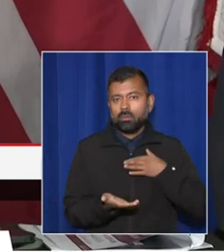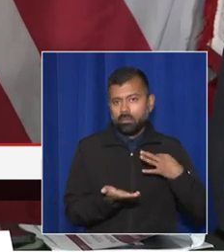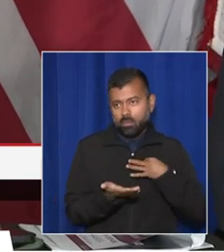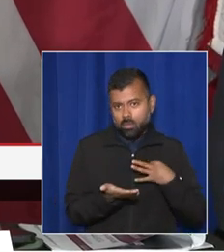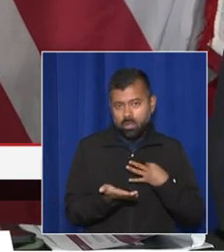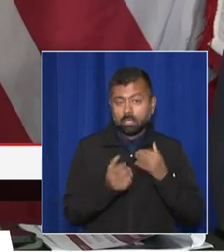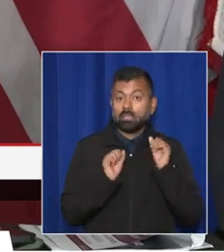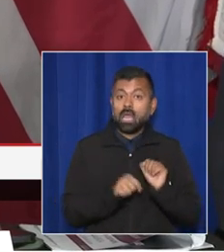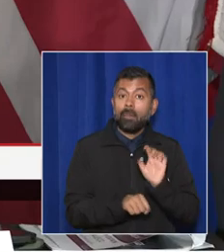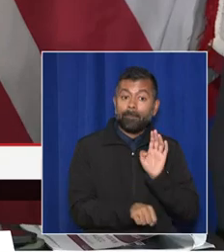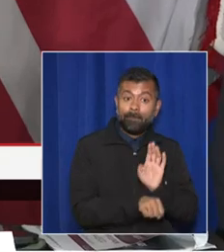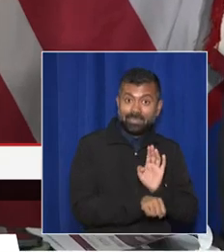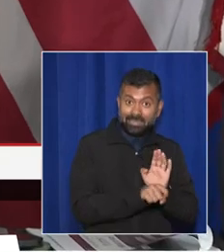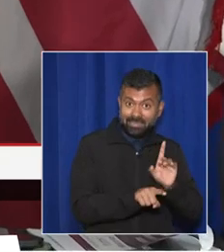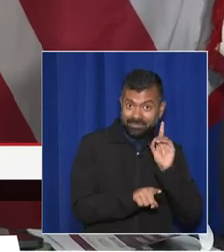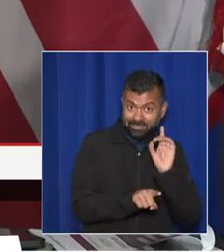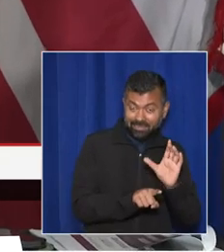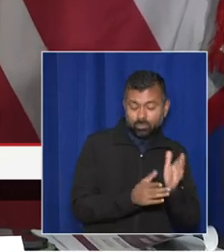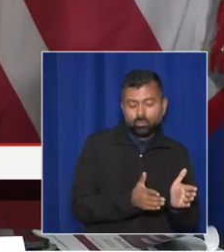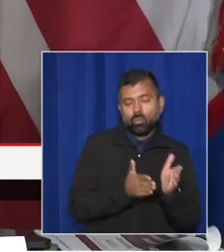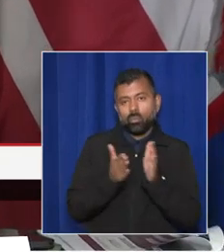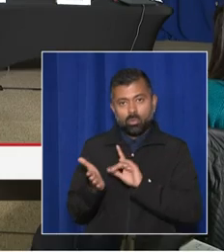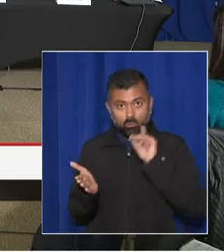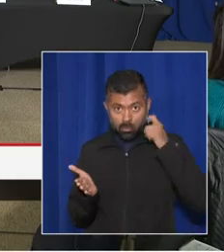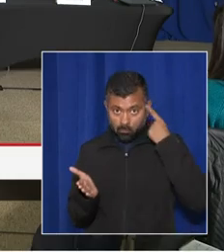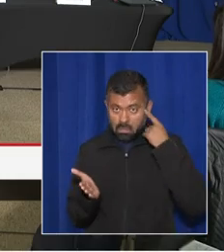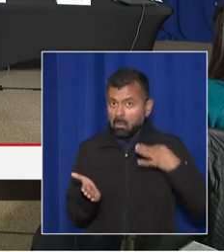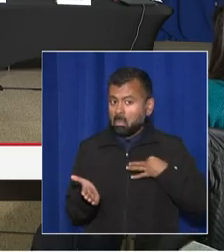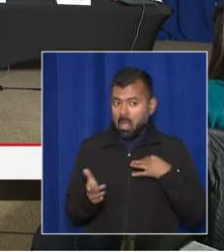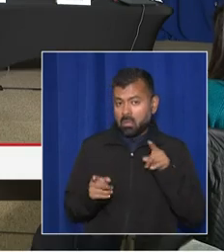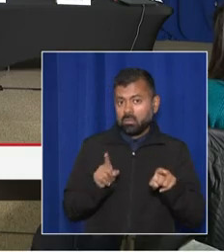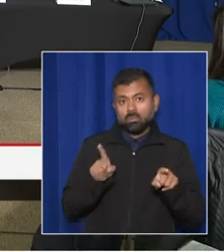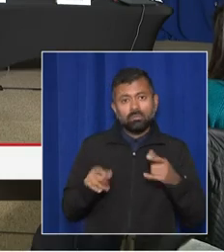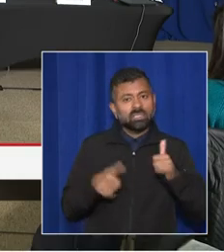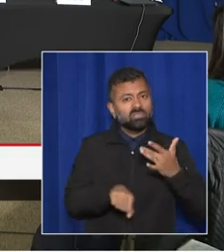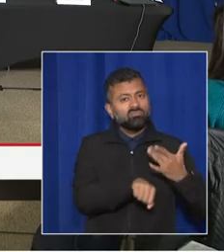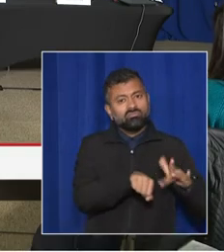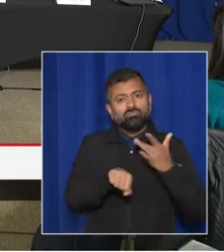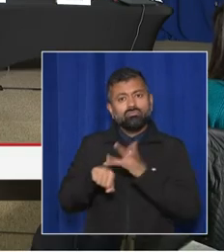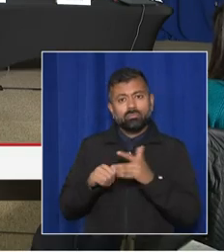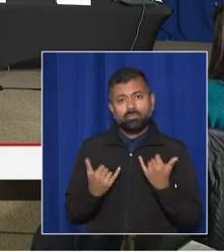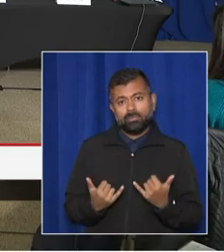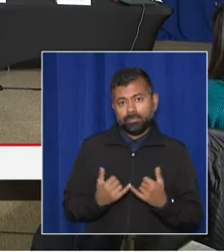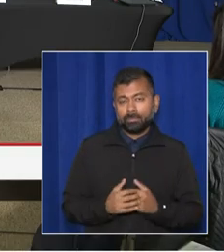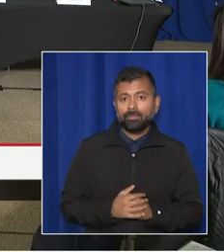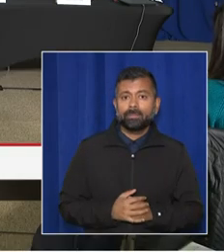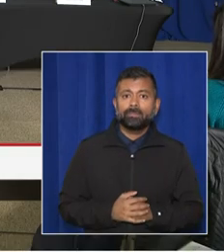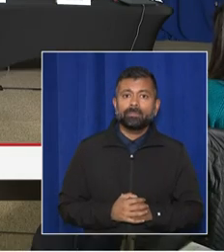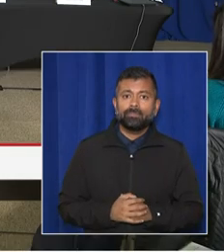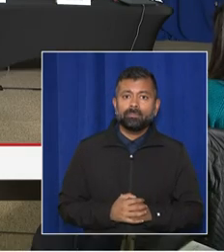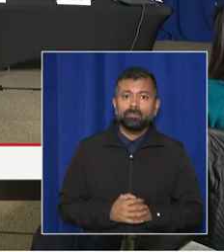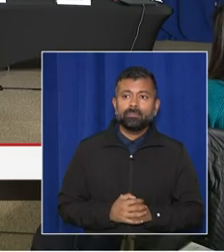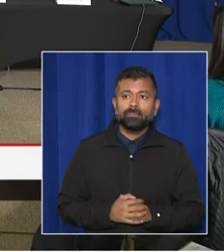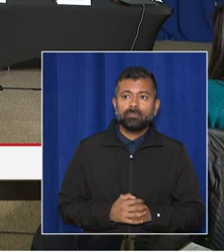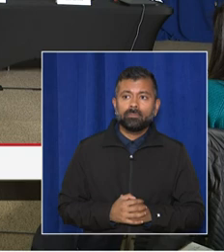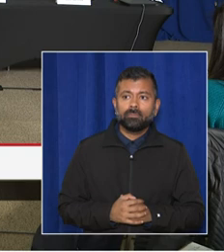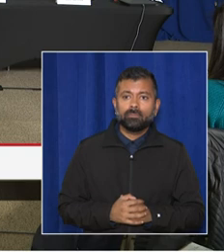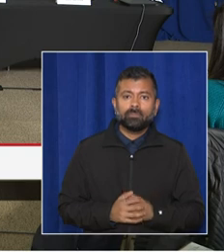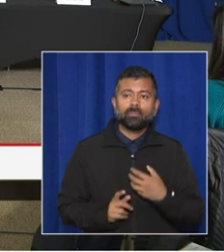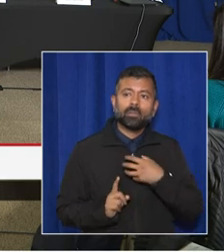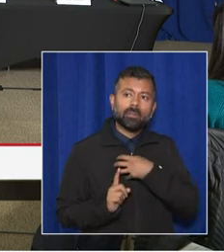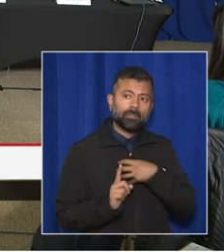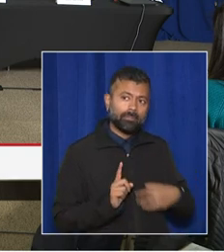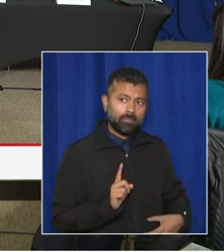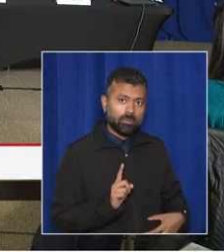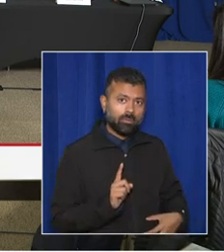work. And Nina, if you would mention just kind of the economic development investments. Well, we continue to develop,